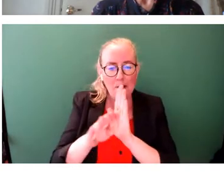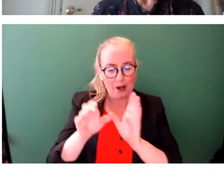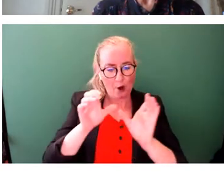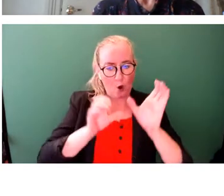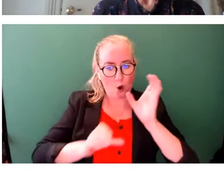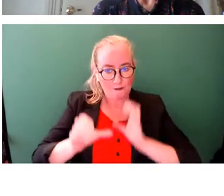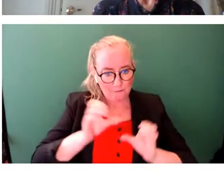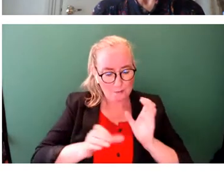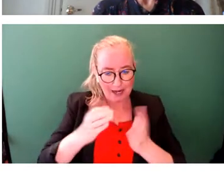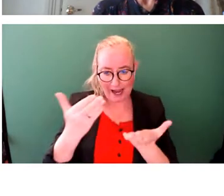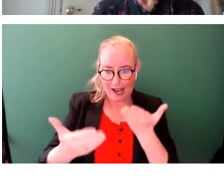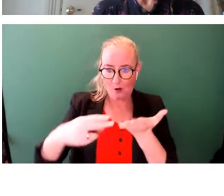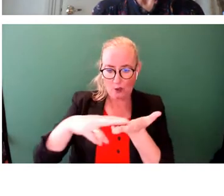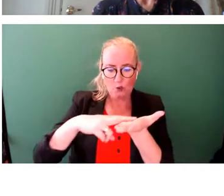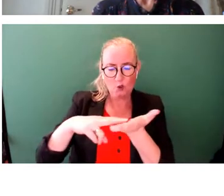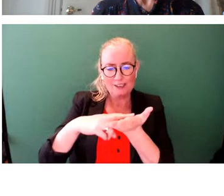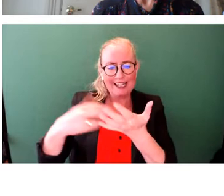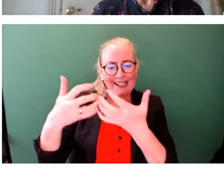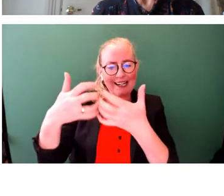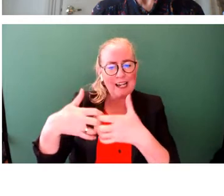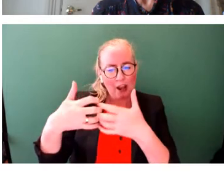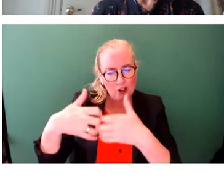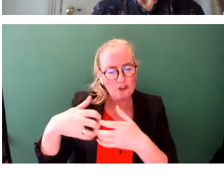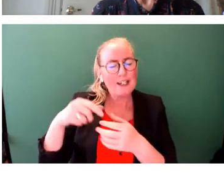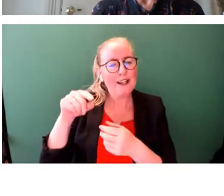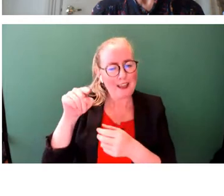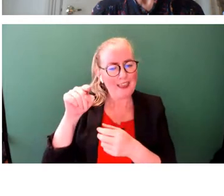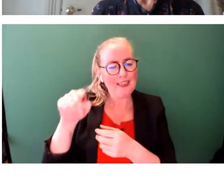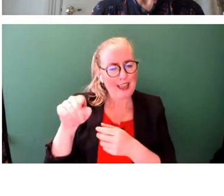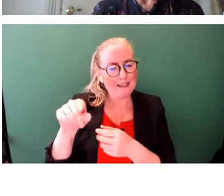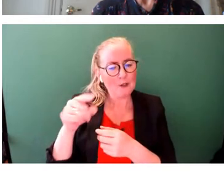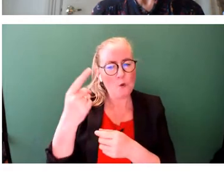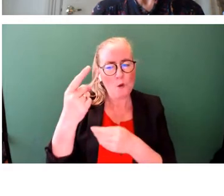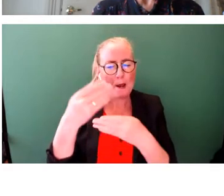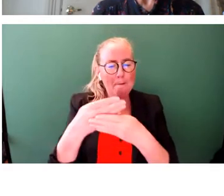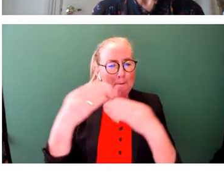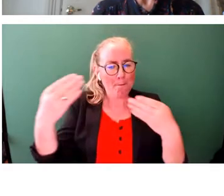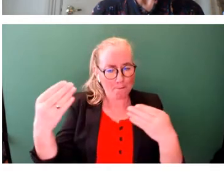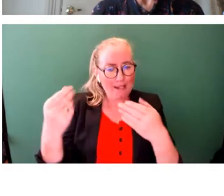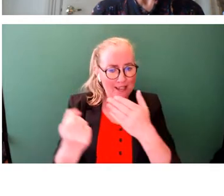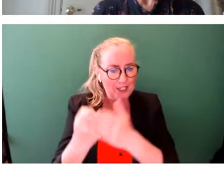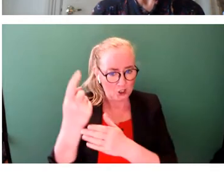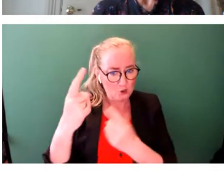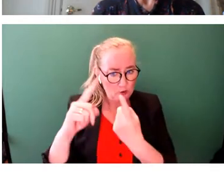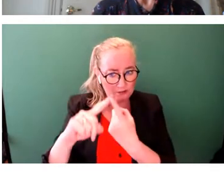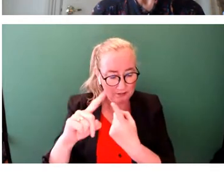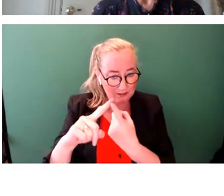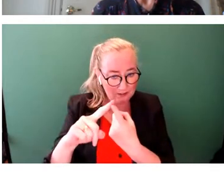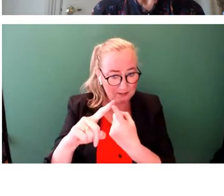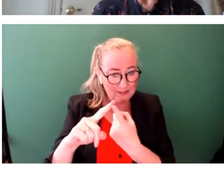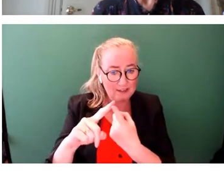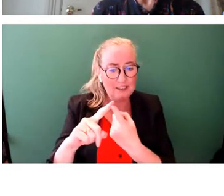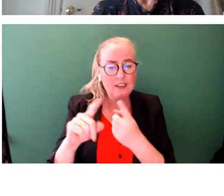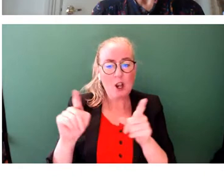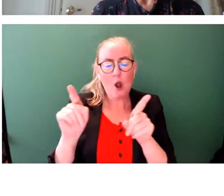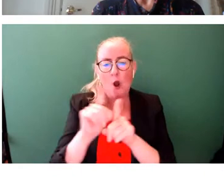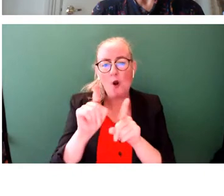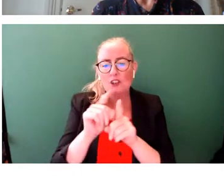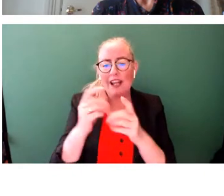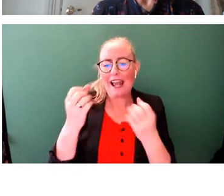technology. And so that's one of the, I think, major issues. And so you run the risk